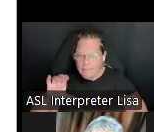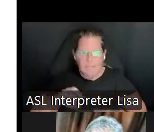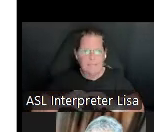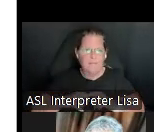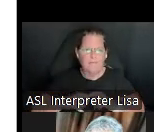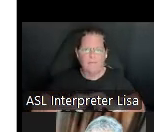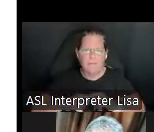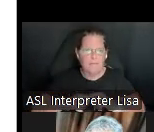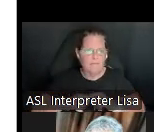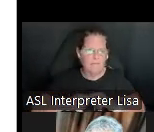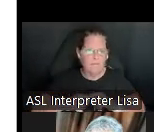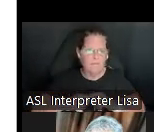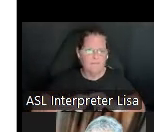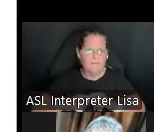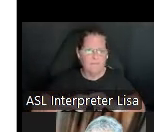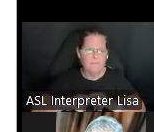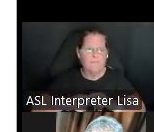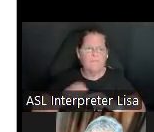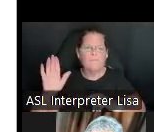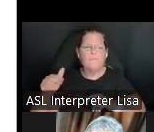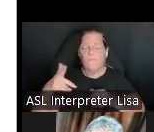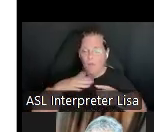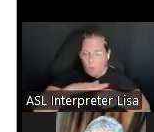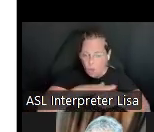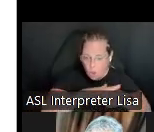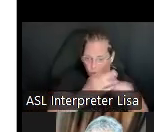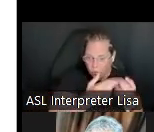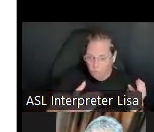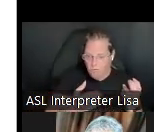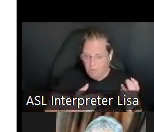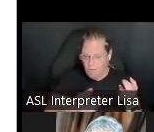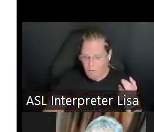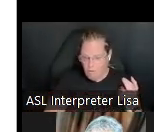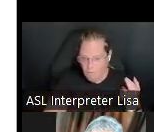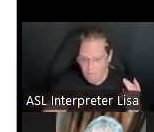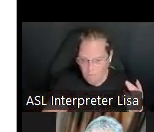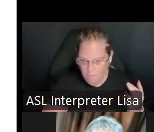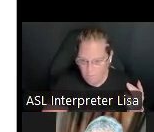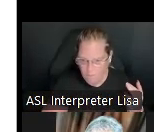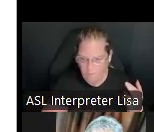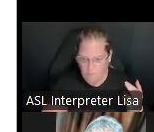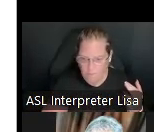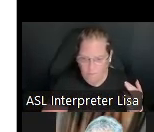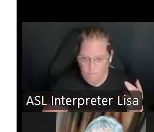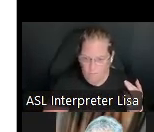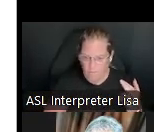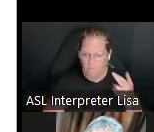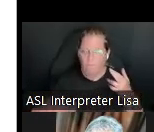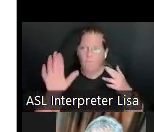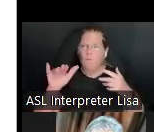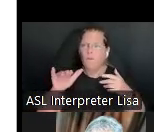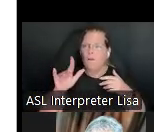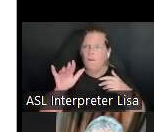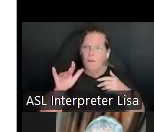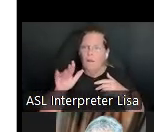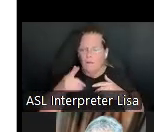go on to the next slide. There are local resources in New Jersey. Of course, make a note of our 800 number,